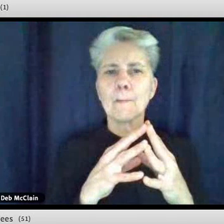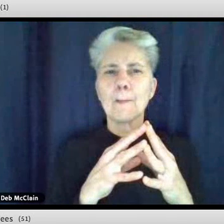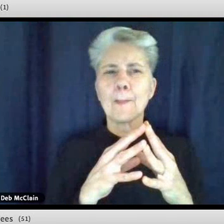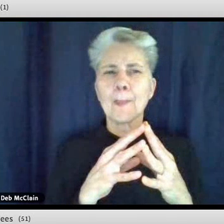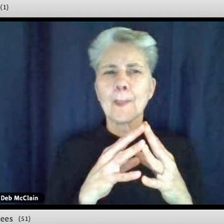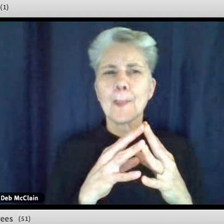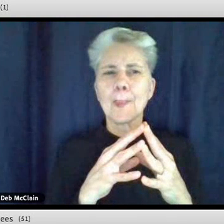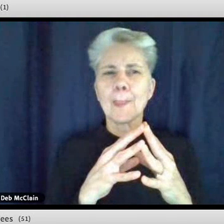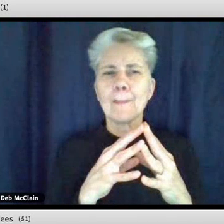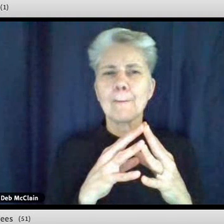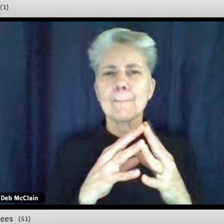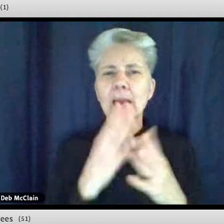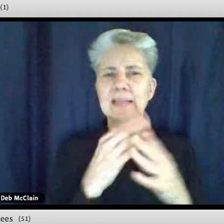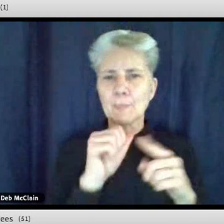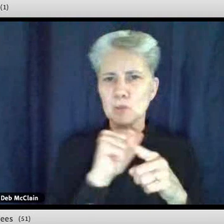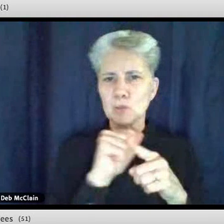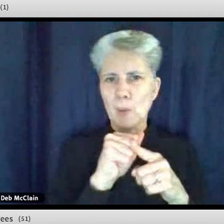are